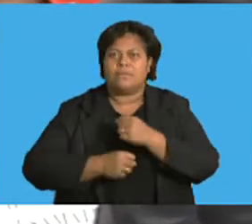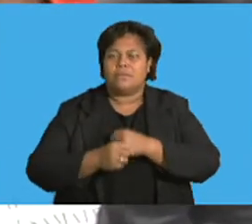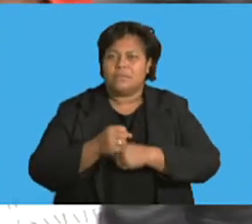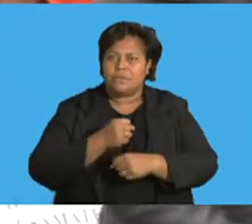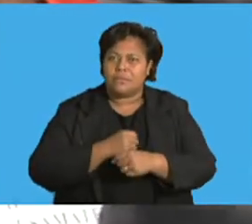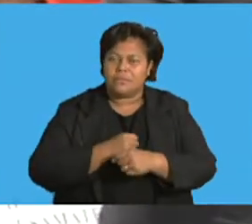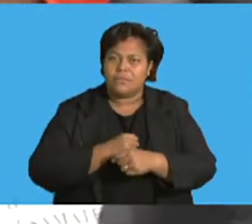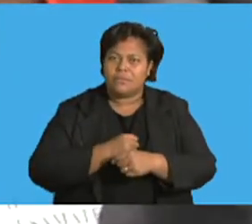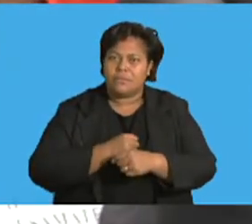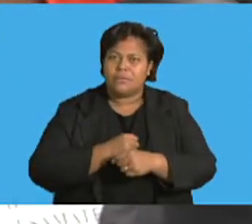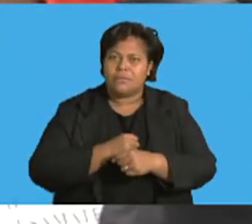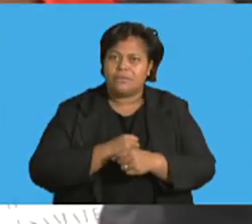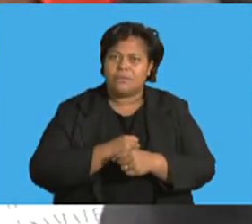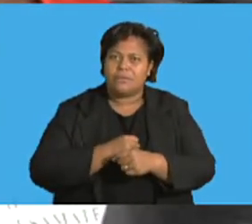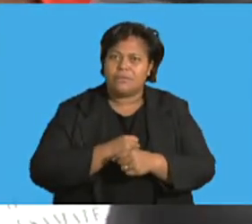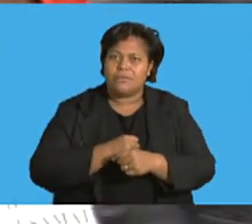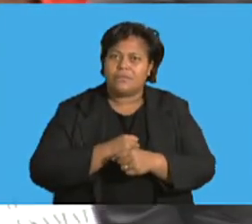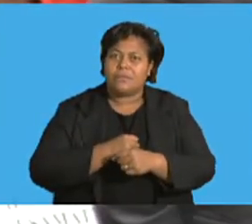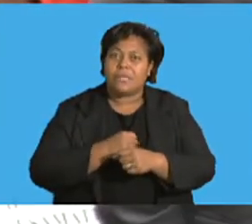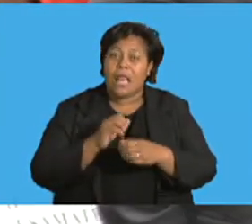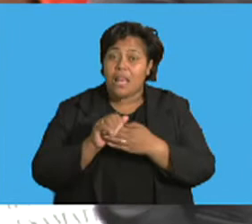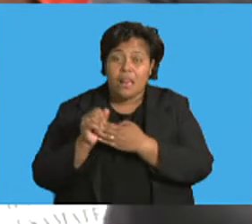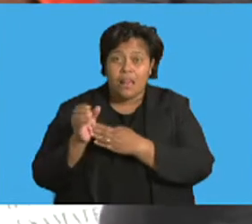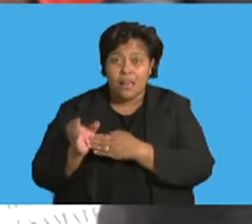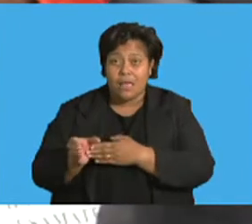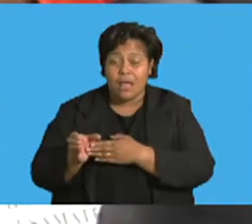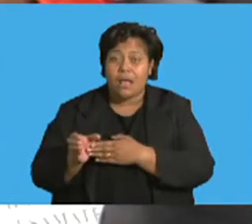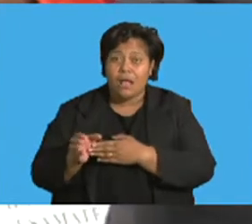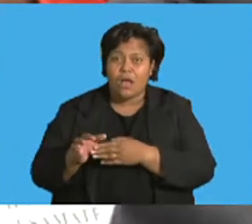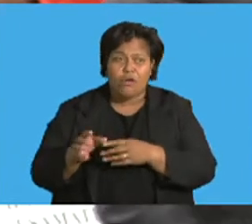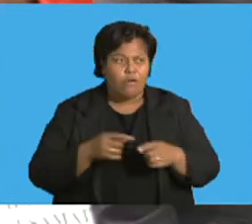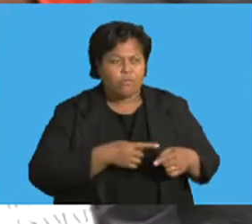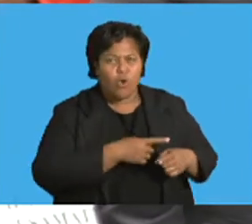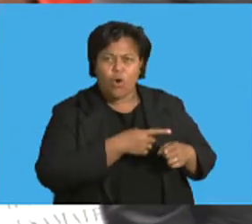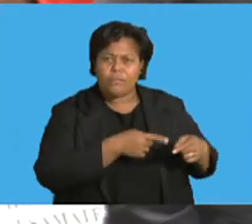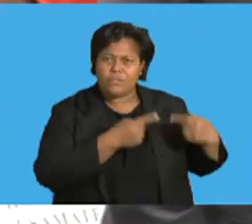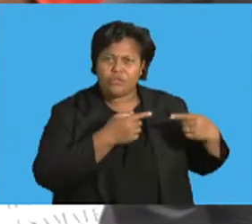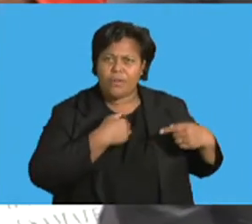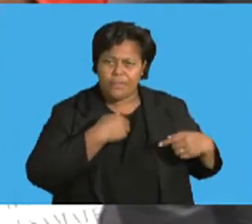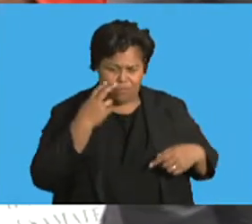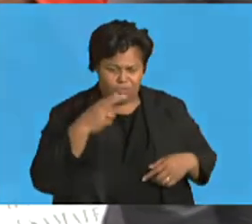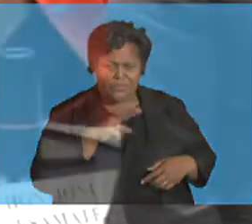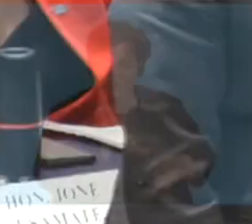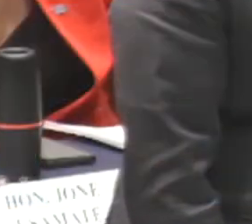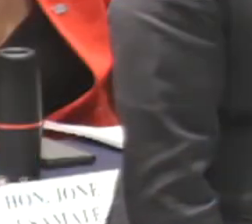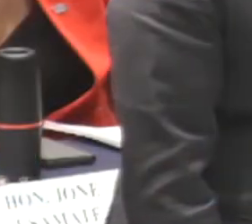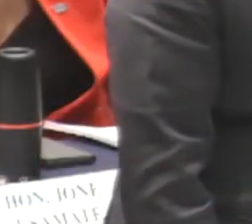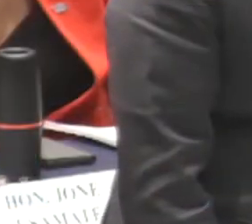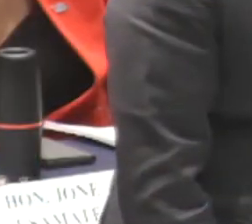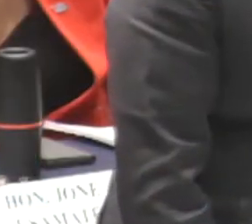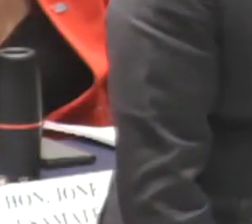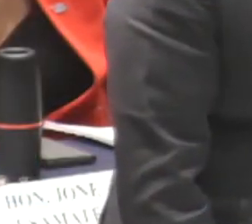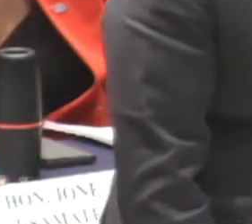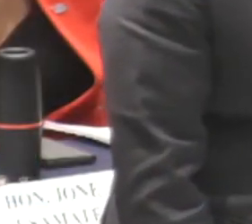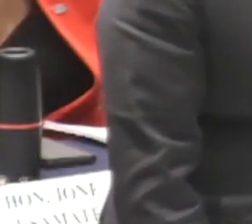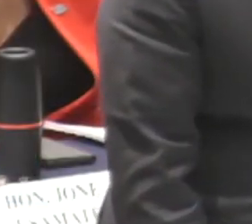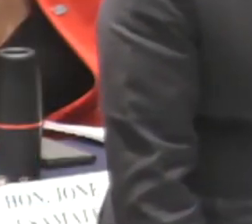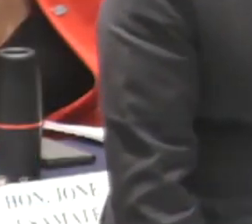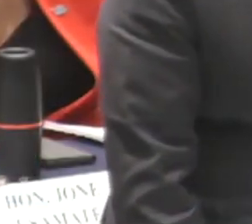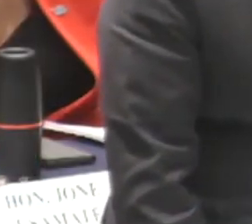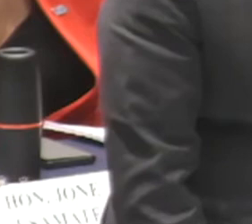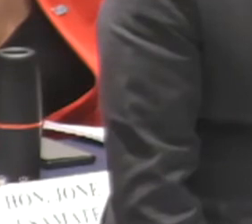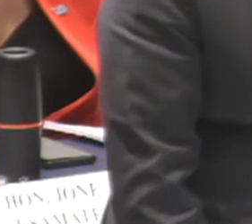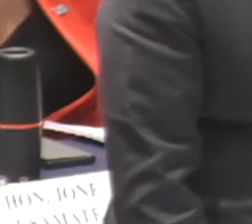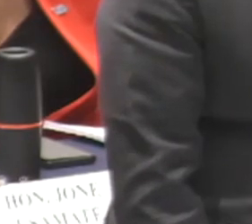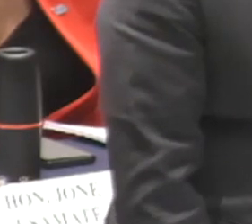the Honourable Leader of Opposition, I was there, I saw Honourable Leader of Opposition with his entourage that went to meet the Honourable Prime